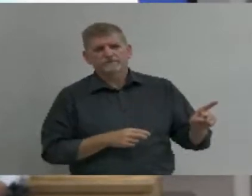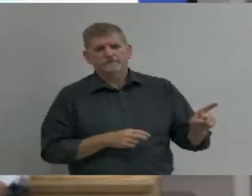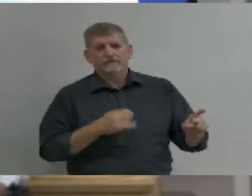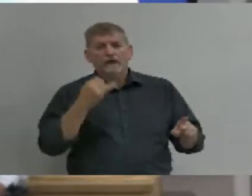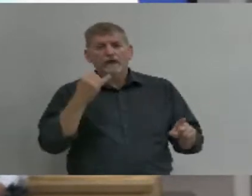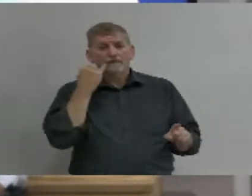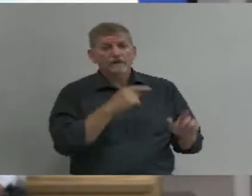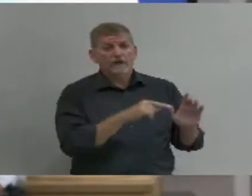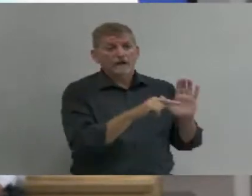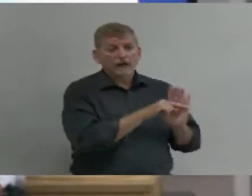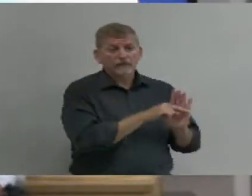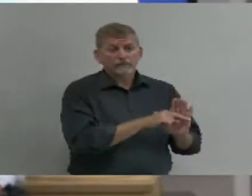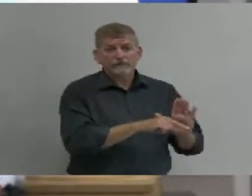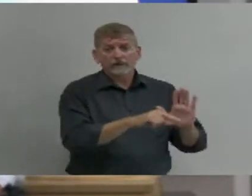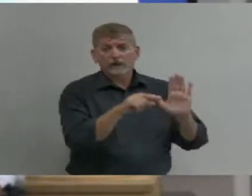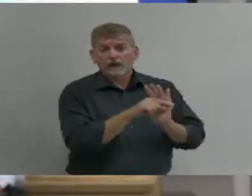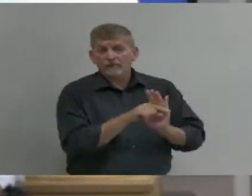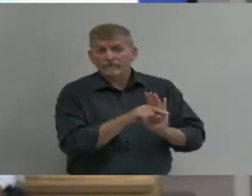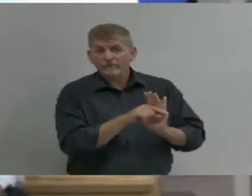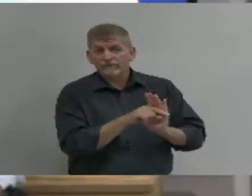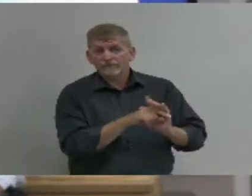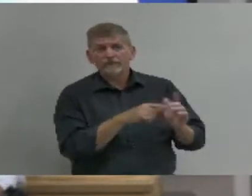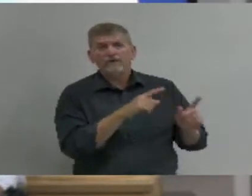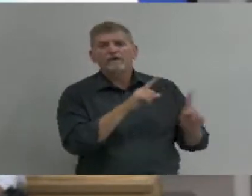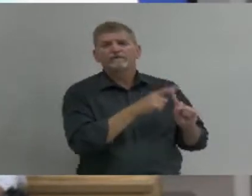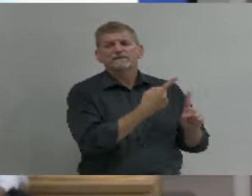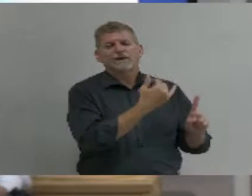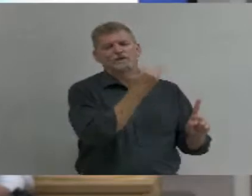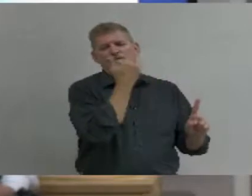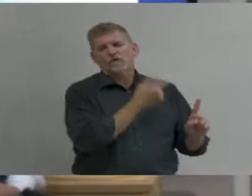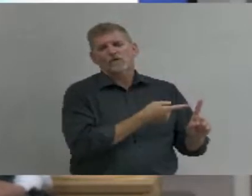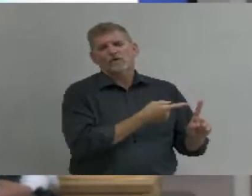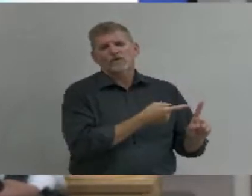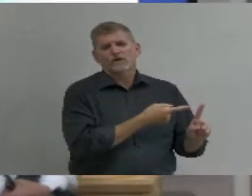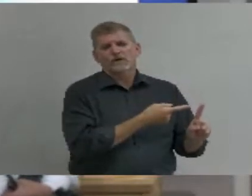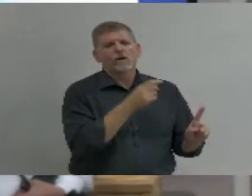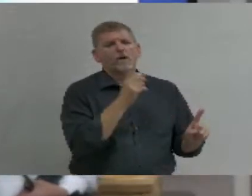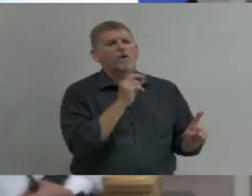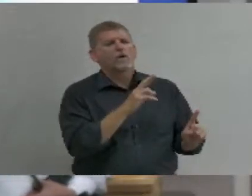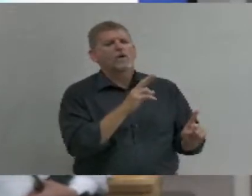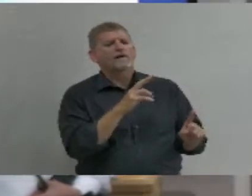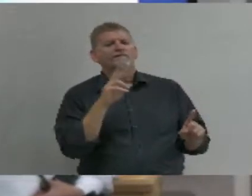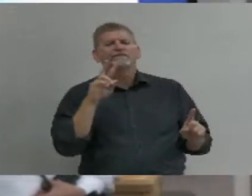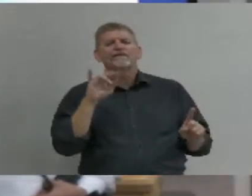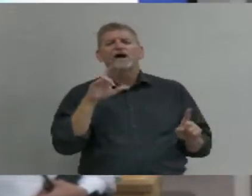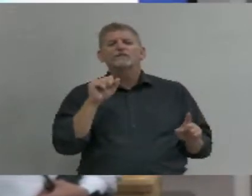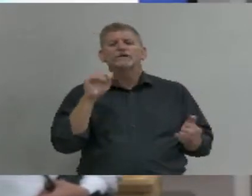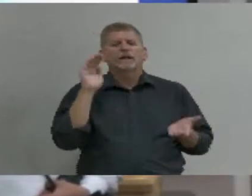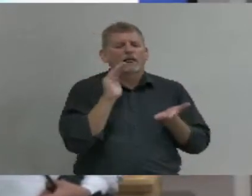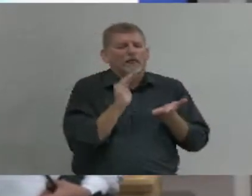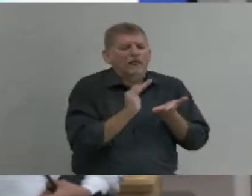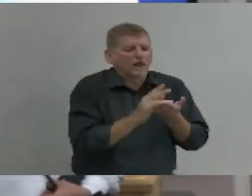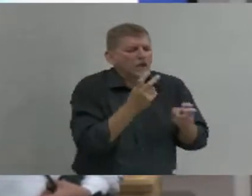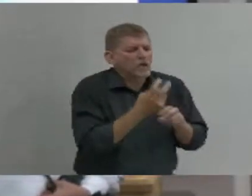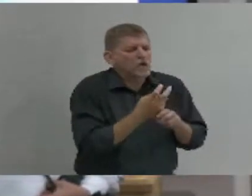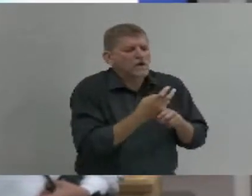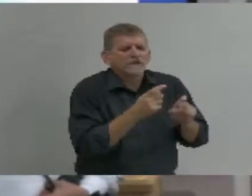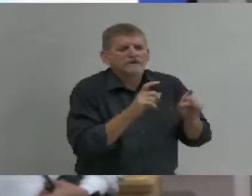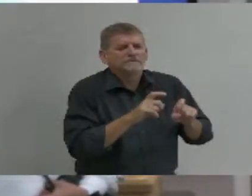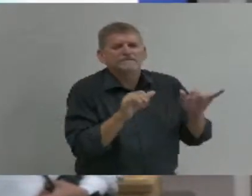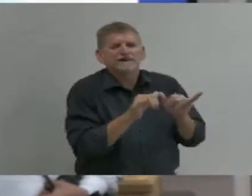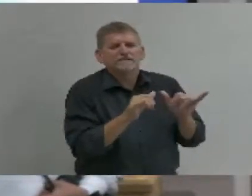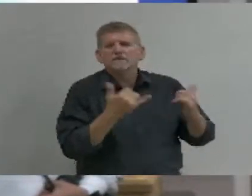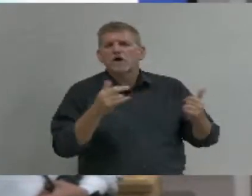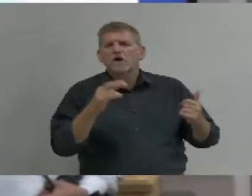the first test was inaccurate, or the amount of virus that person had is going down so that they're no longer